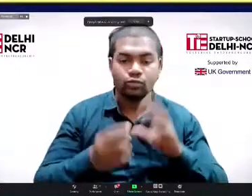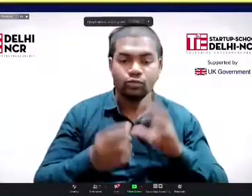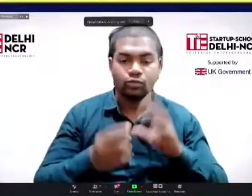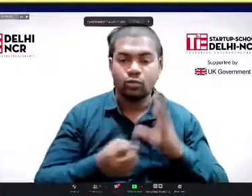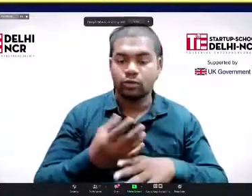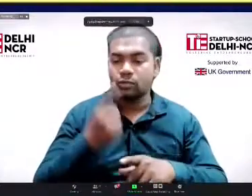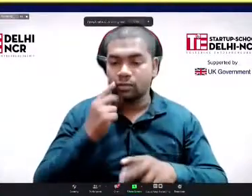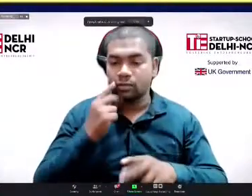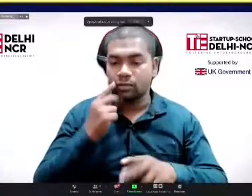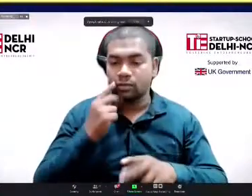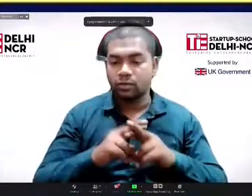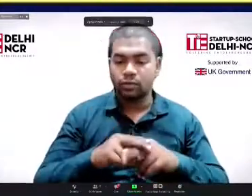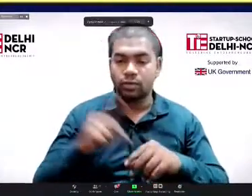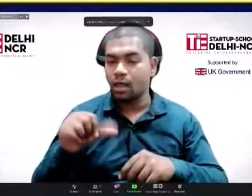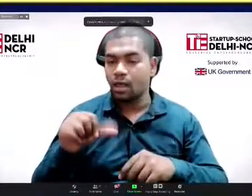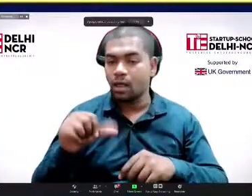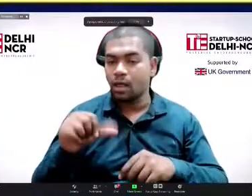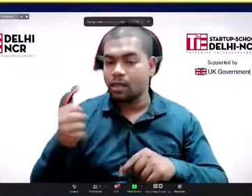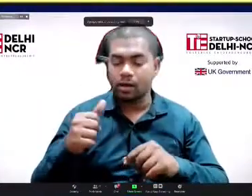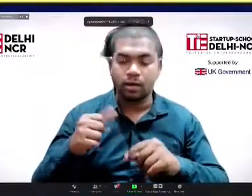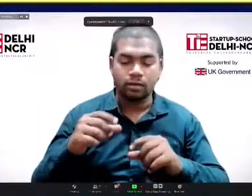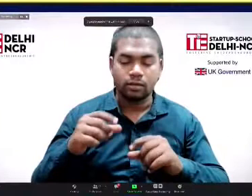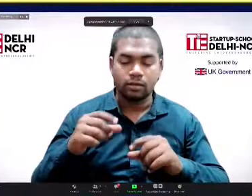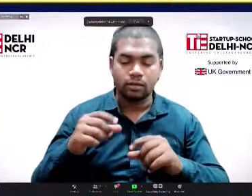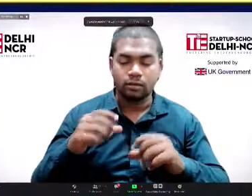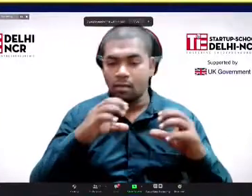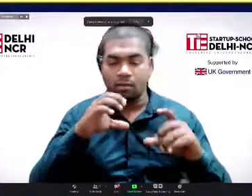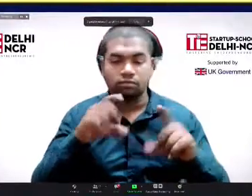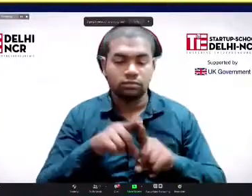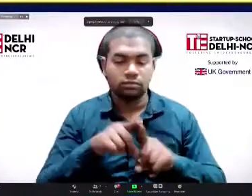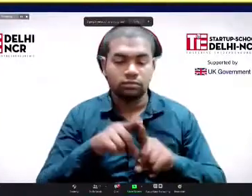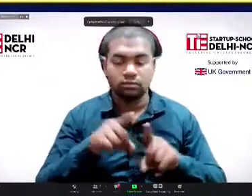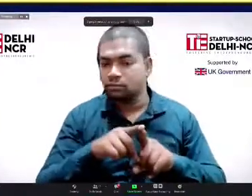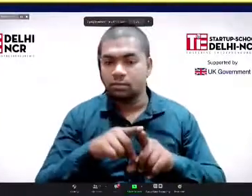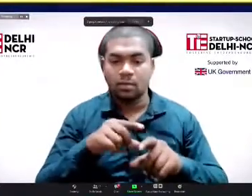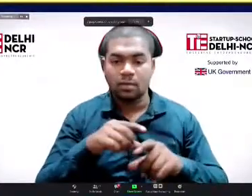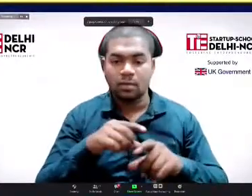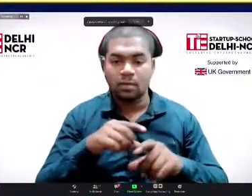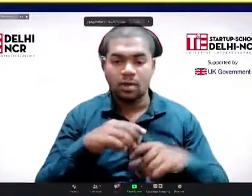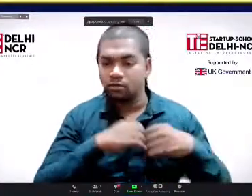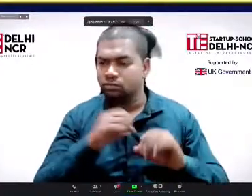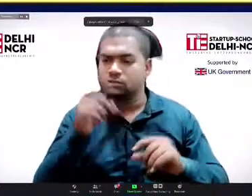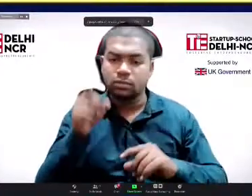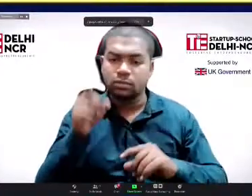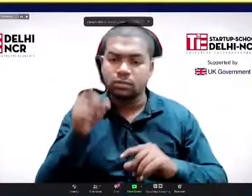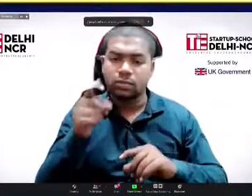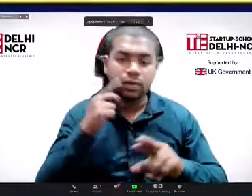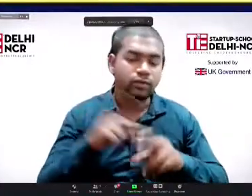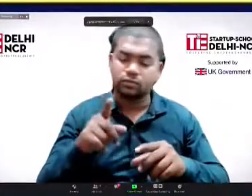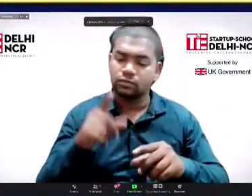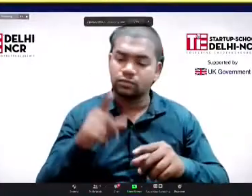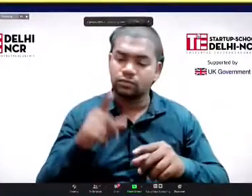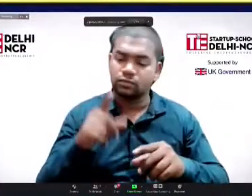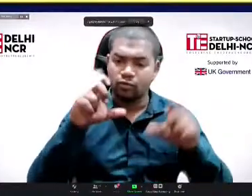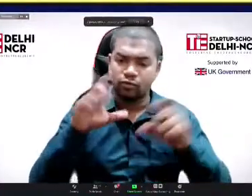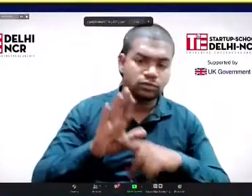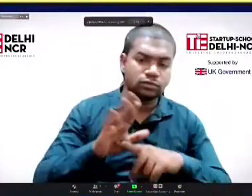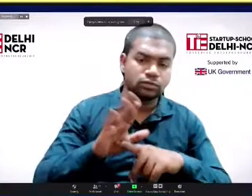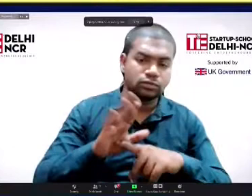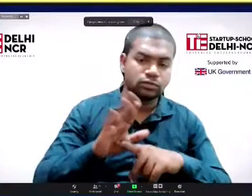appeal to the heart, if it isn't, look at Apple, look at the pitch it had about changing the world, So you need